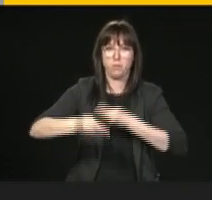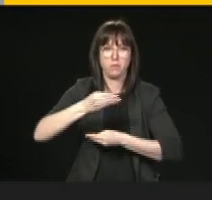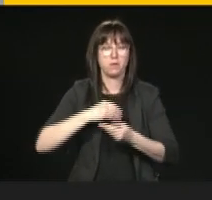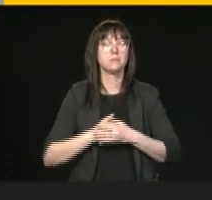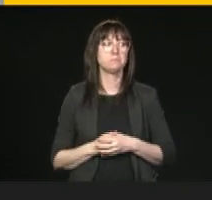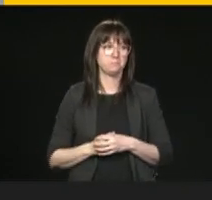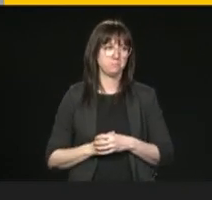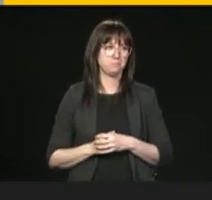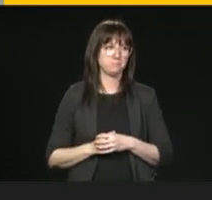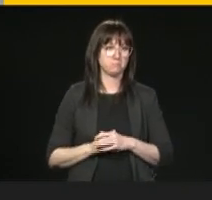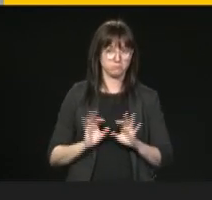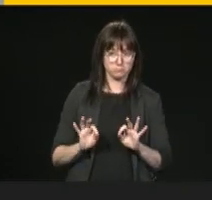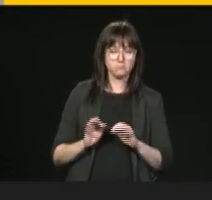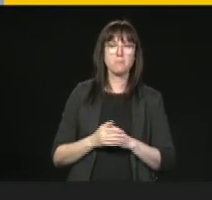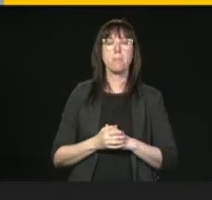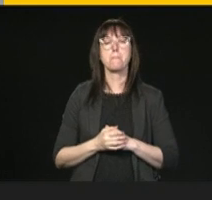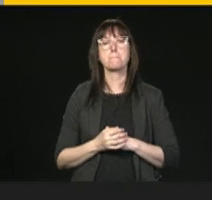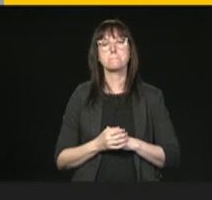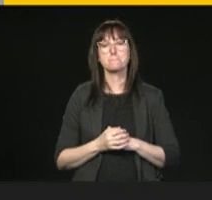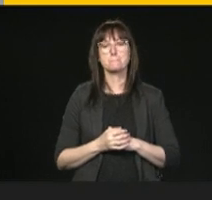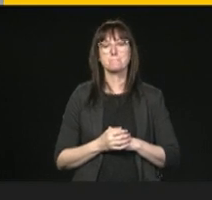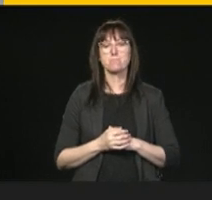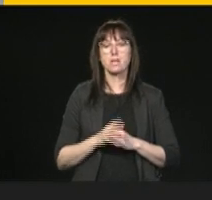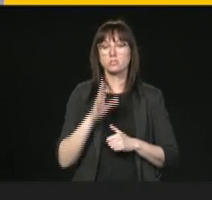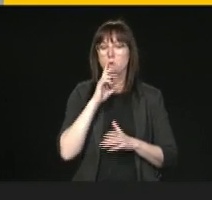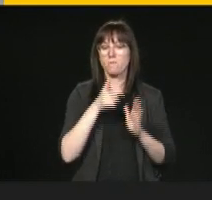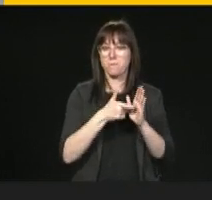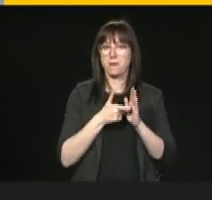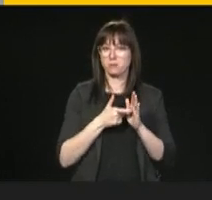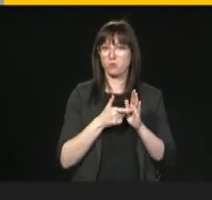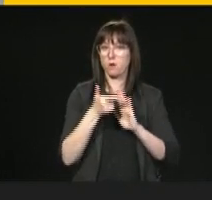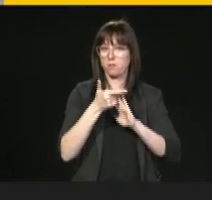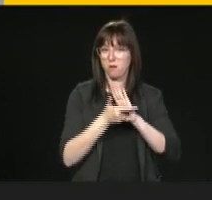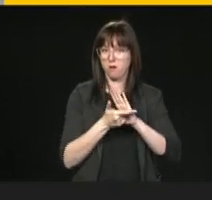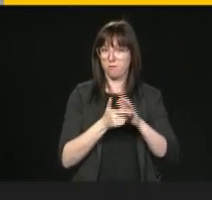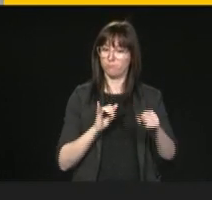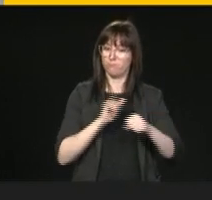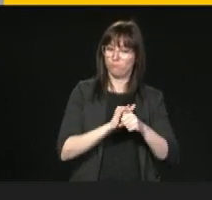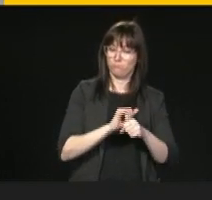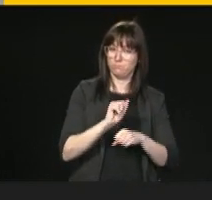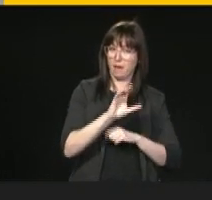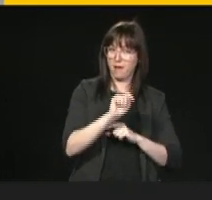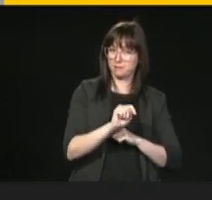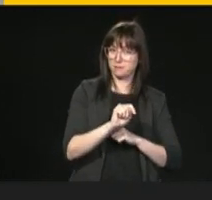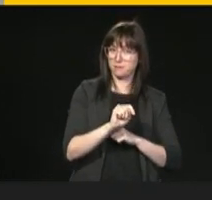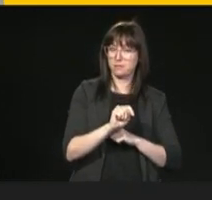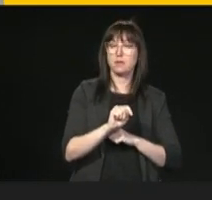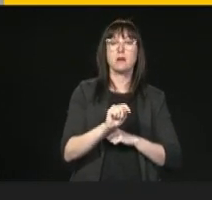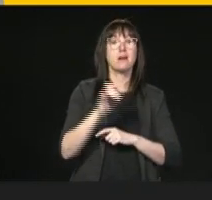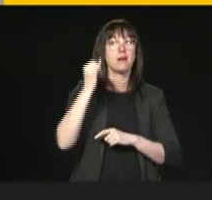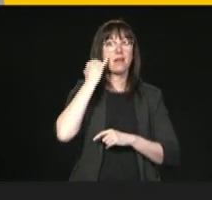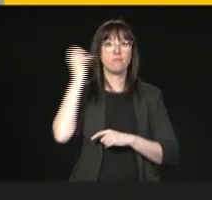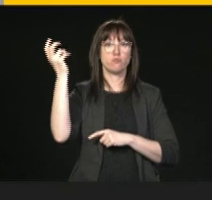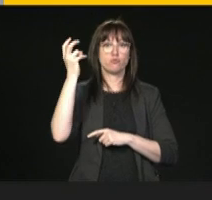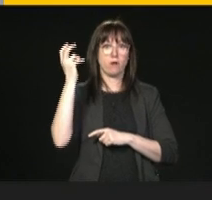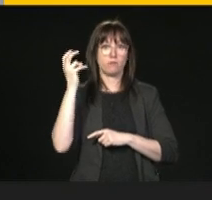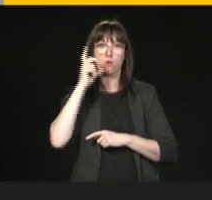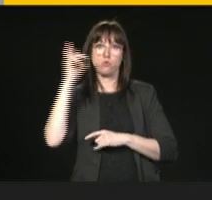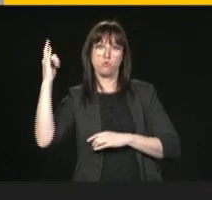the mandatory order under the Quarantine Act, all travelers coming to Canada now are subject to an order of quarantine, and